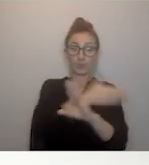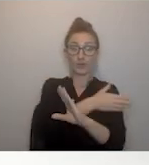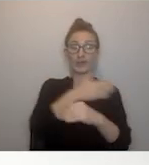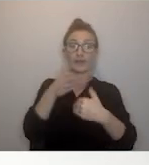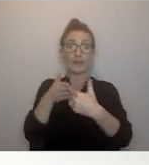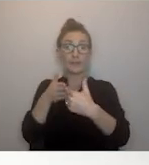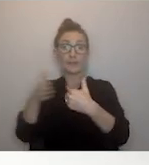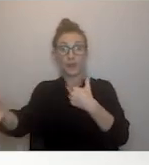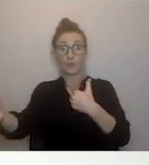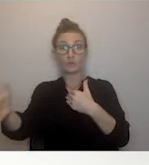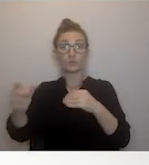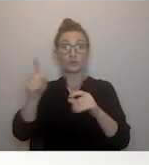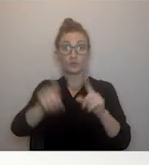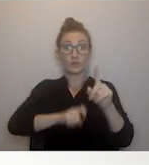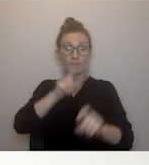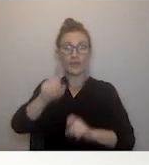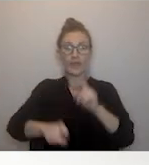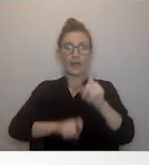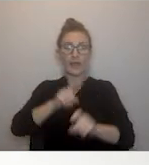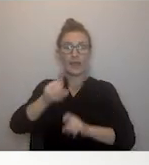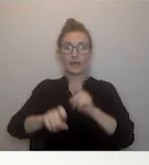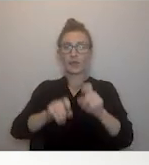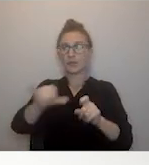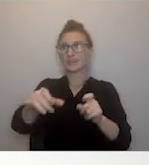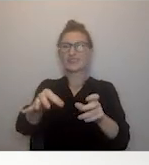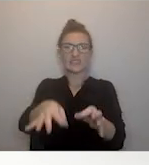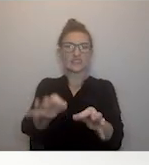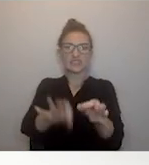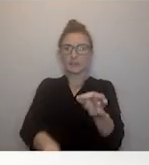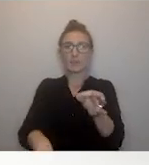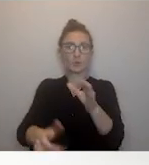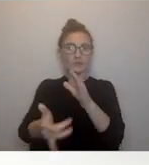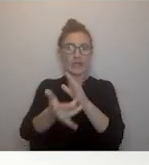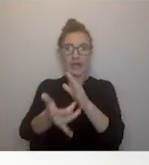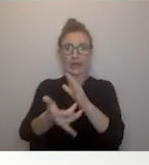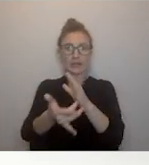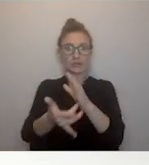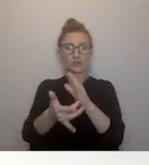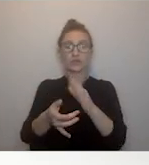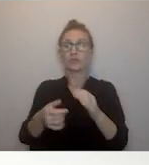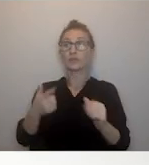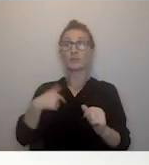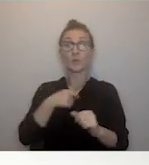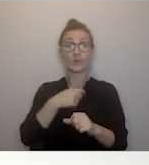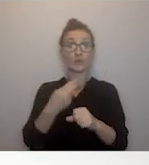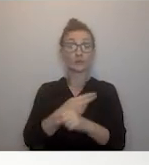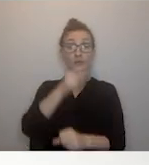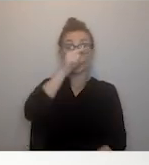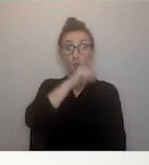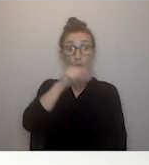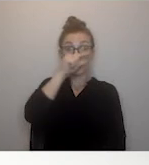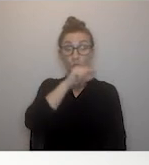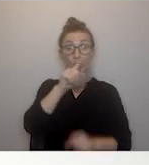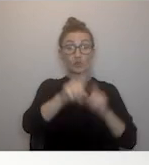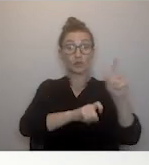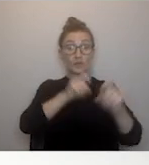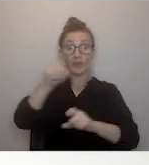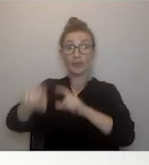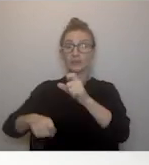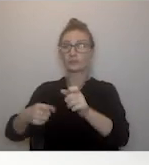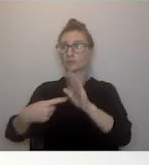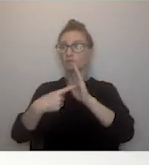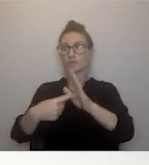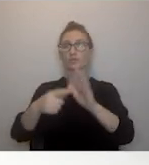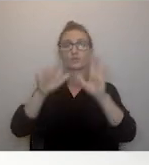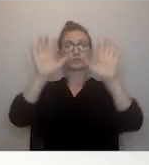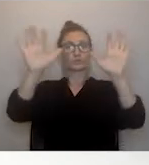collecting that in a pre and post survey form. And I'm talking about simple technology. I wrote that in my description, but literally we use Google surveys